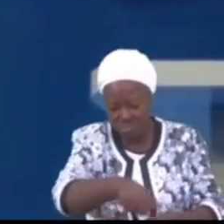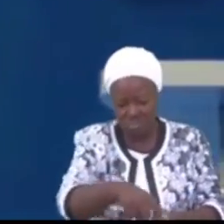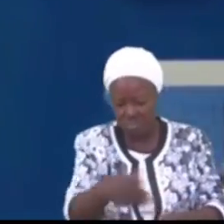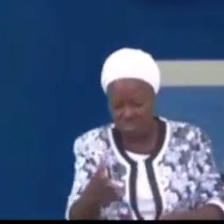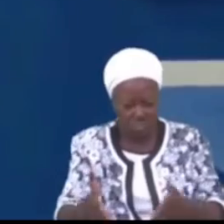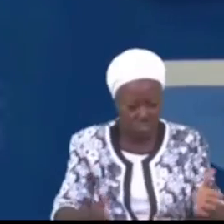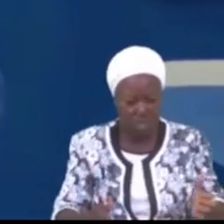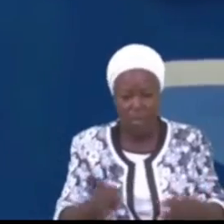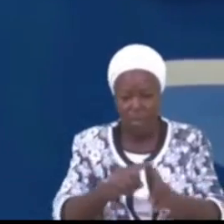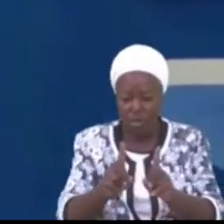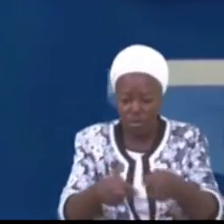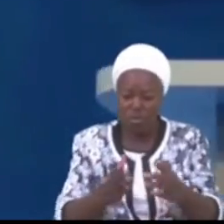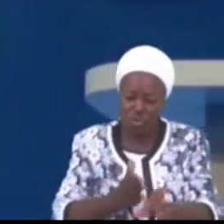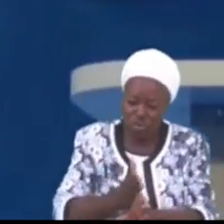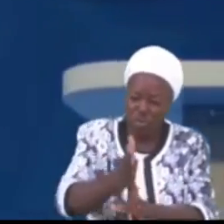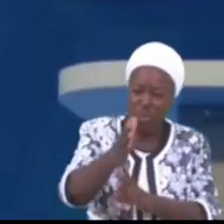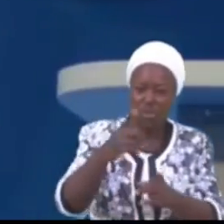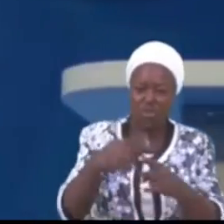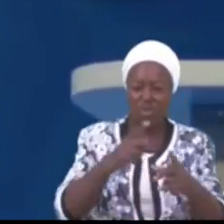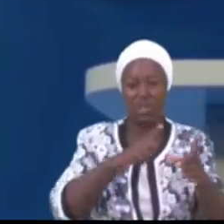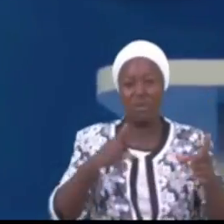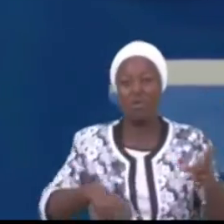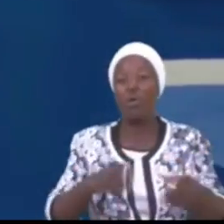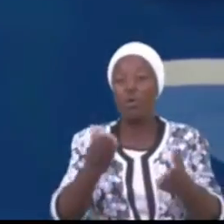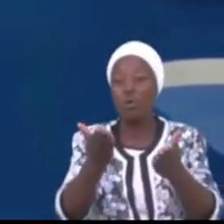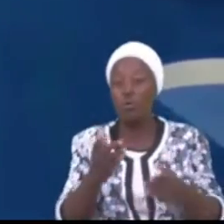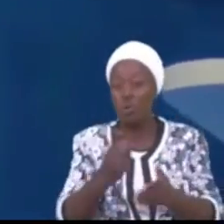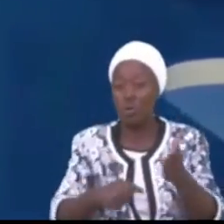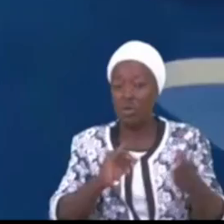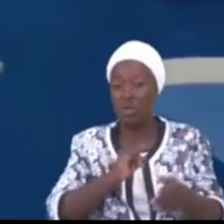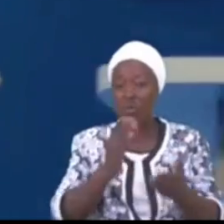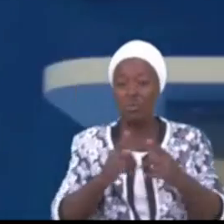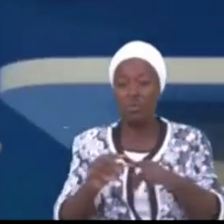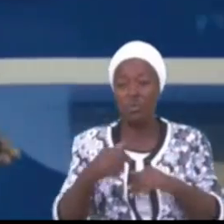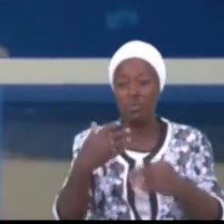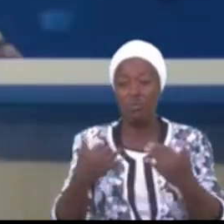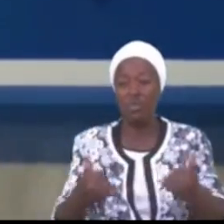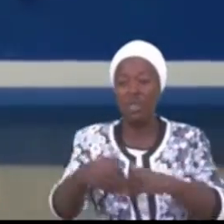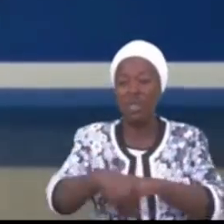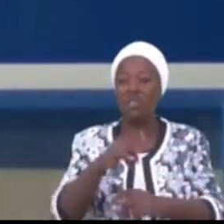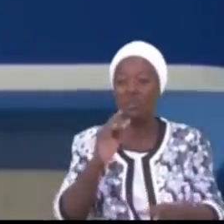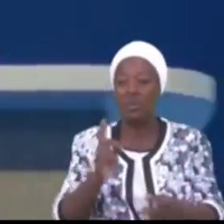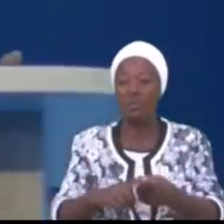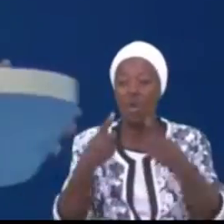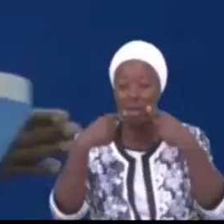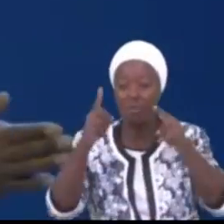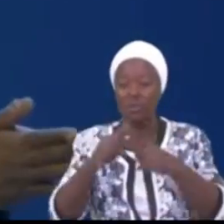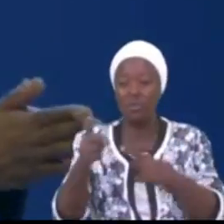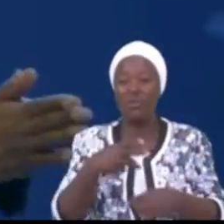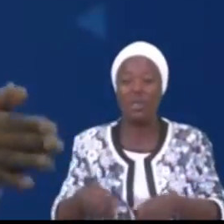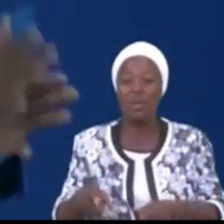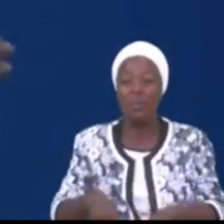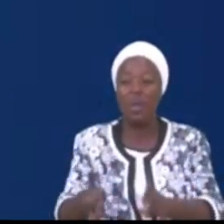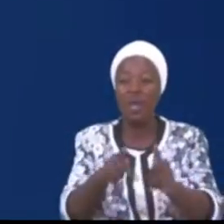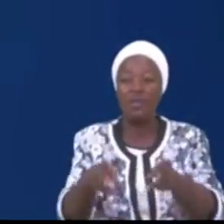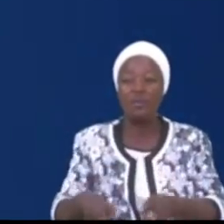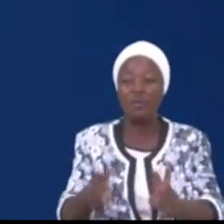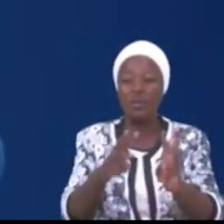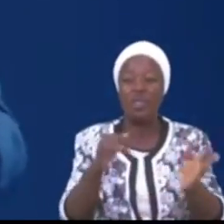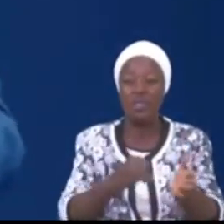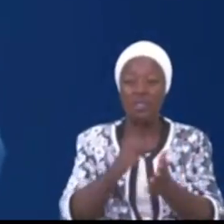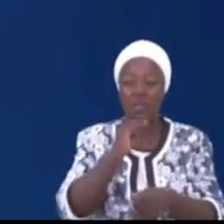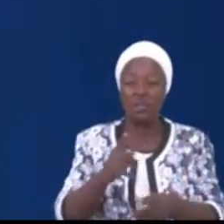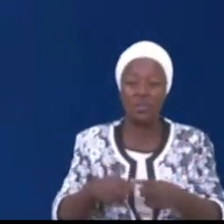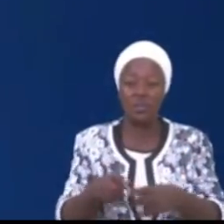go straight to the Lord. What I come to do tonight is to declare to you the pathway, is to declare